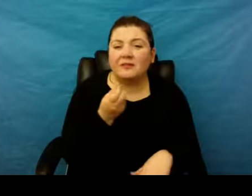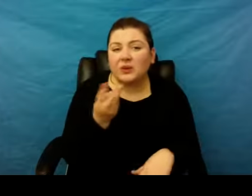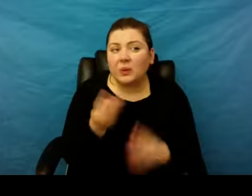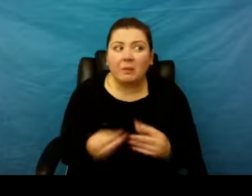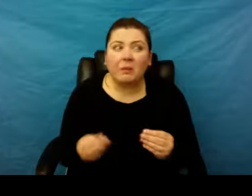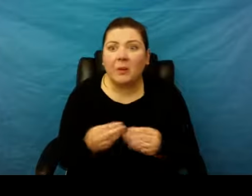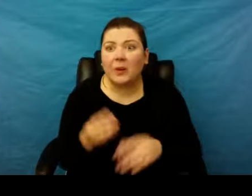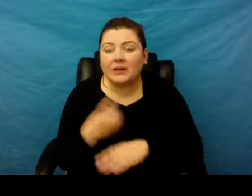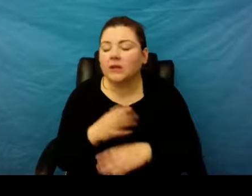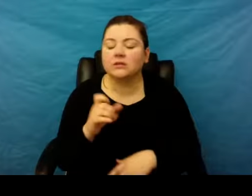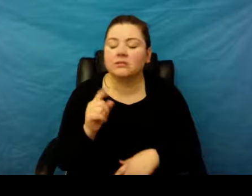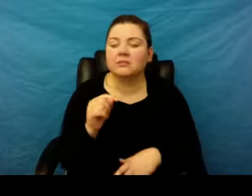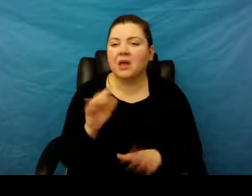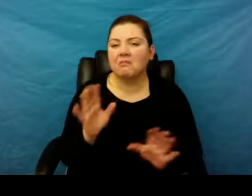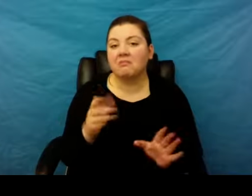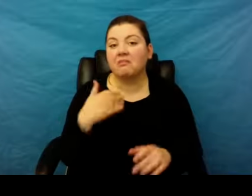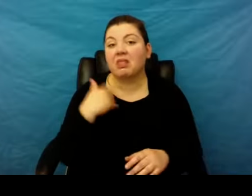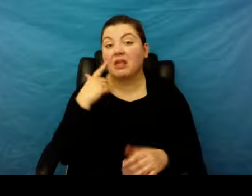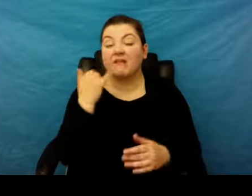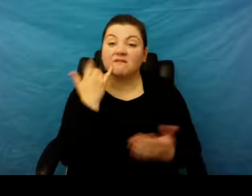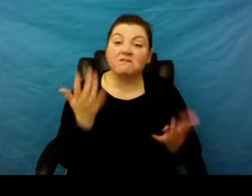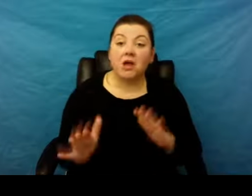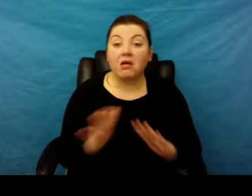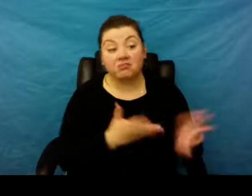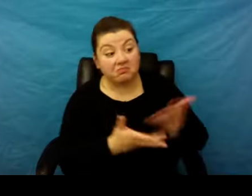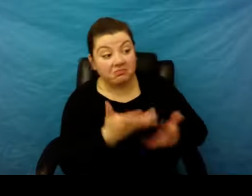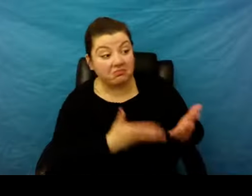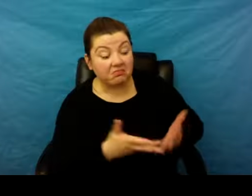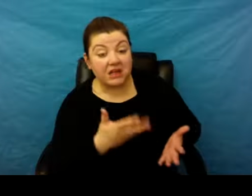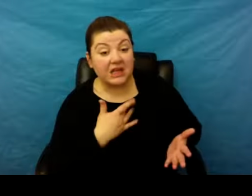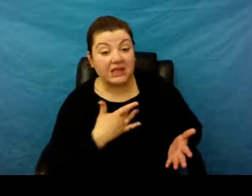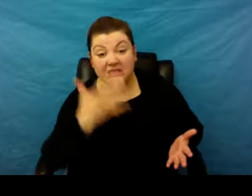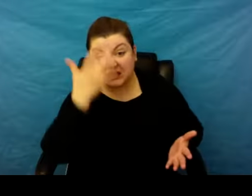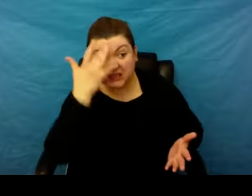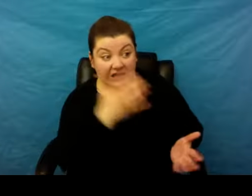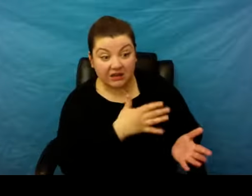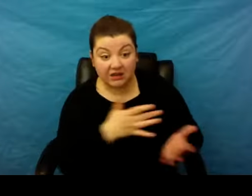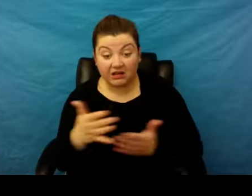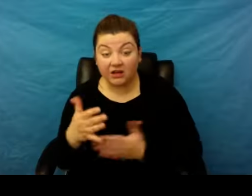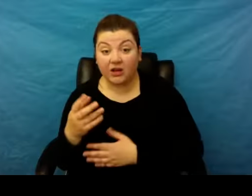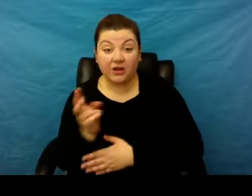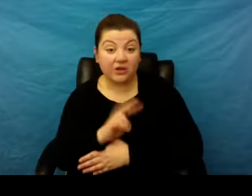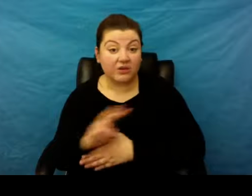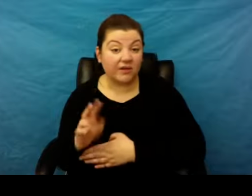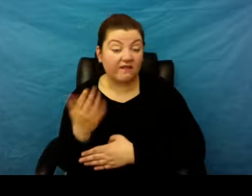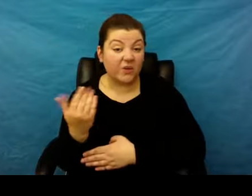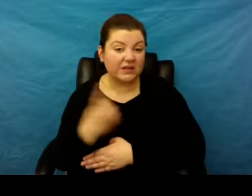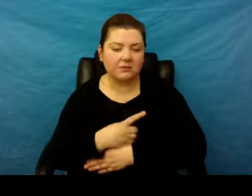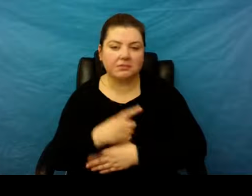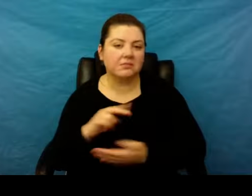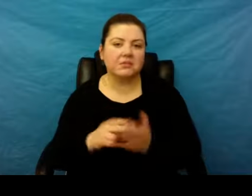if you had a casual contact with someone, and you don't feel sick at 14 days, then you probably are not going to develop COVID